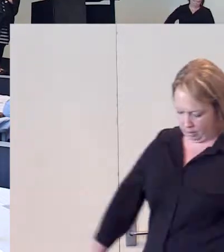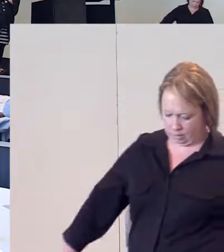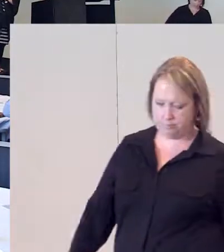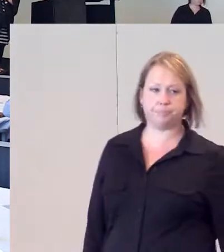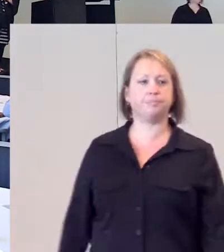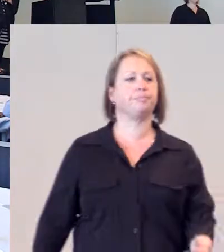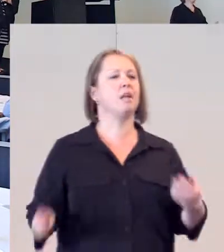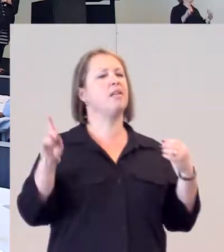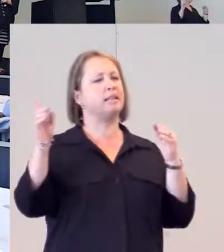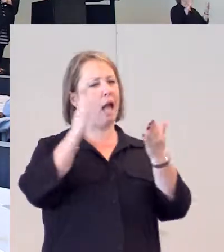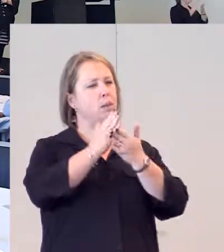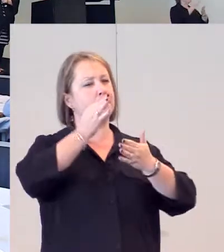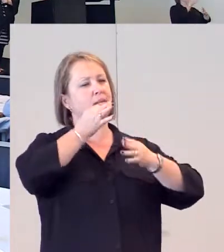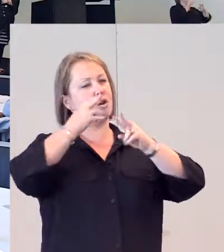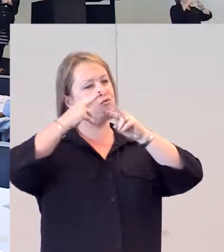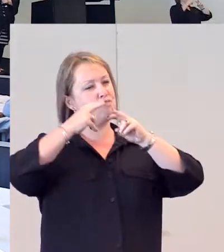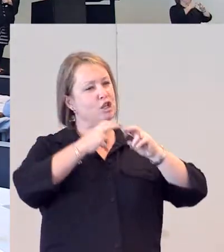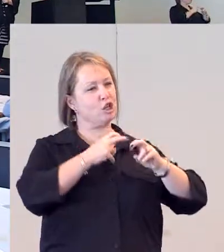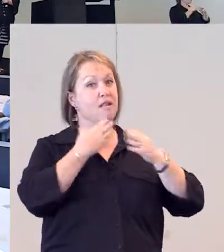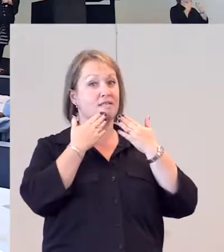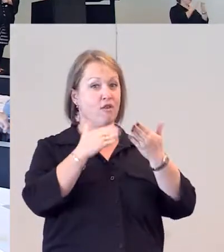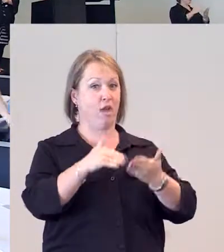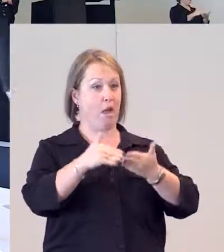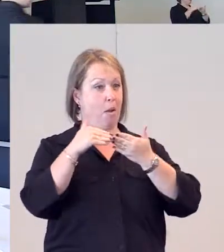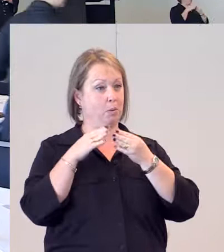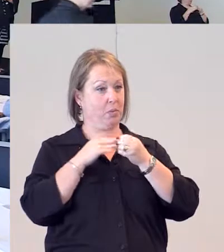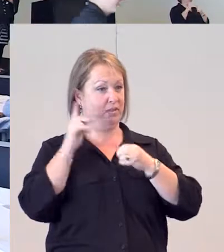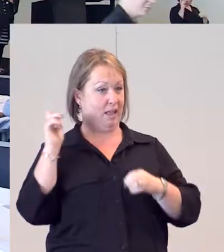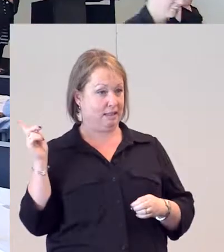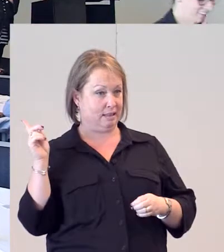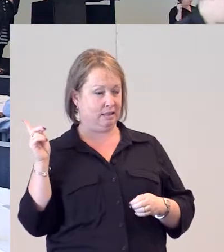So thank you for helping us along with that, and we'll make sure that,